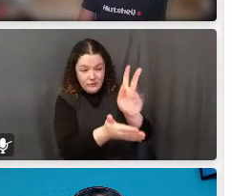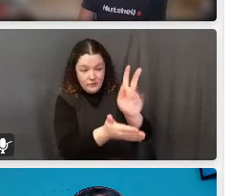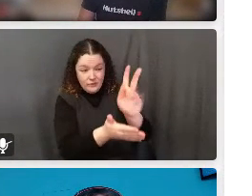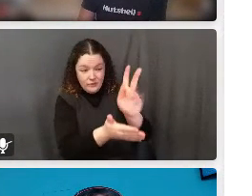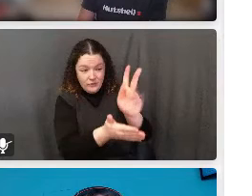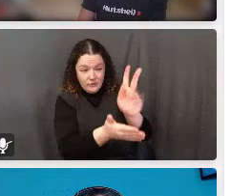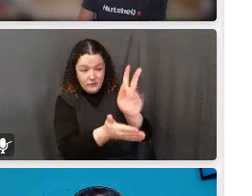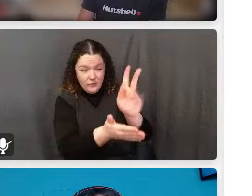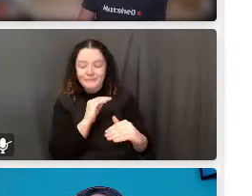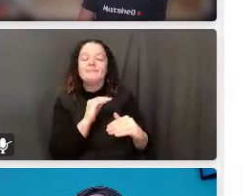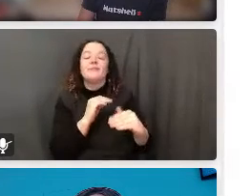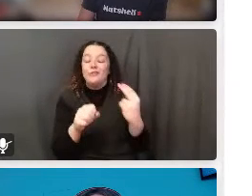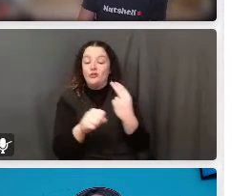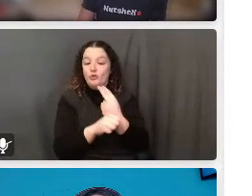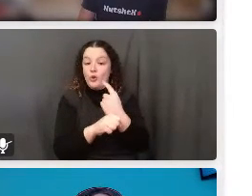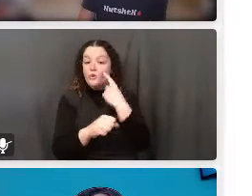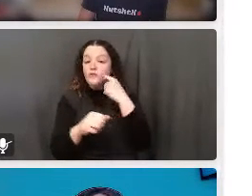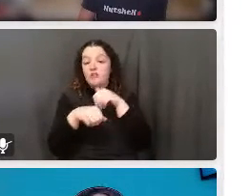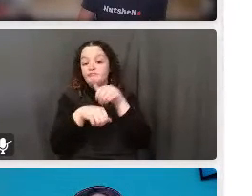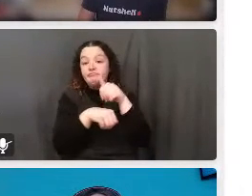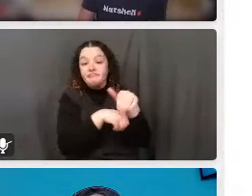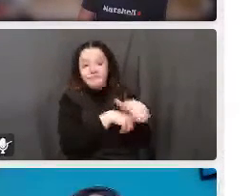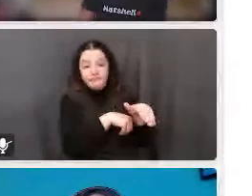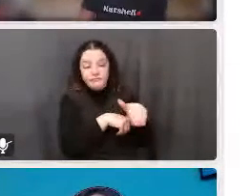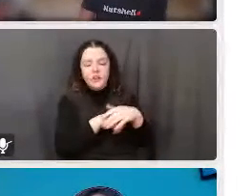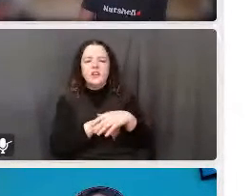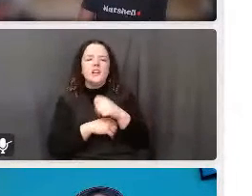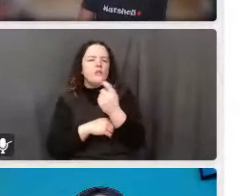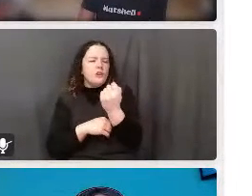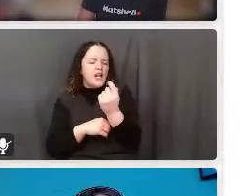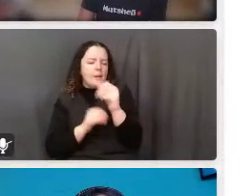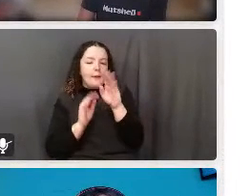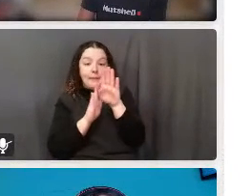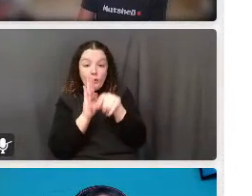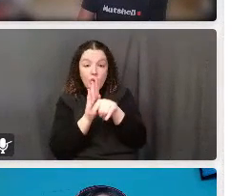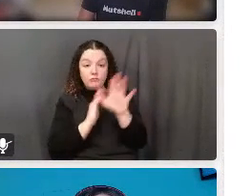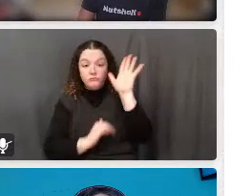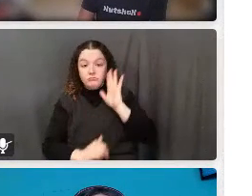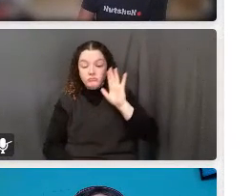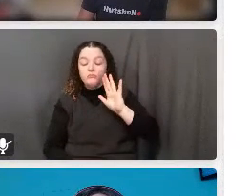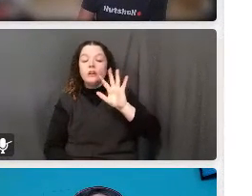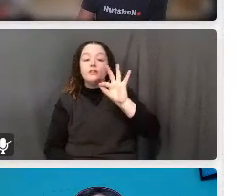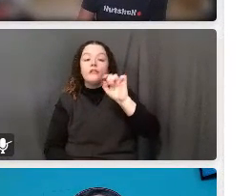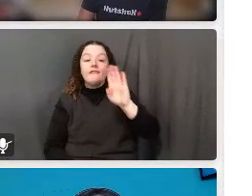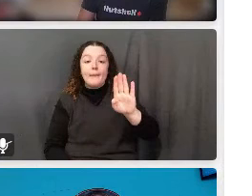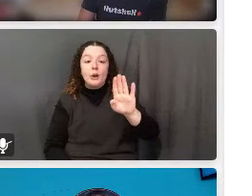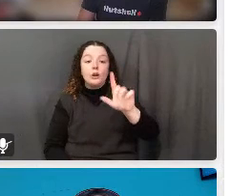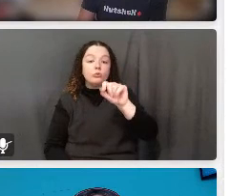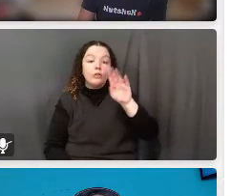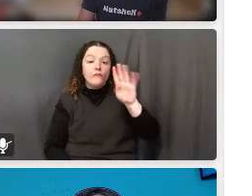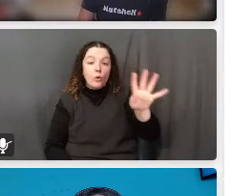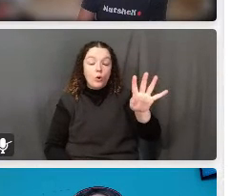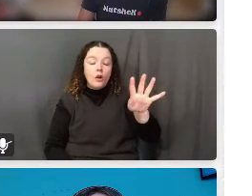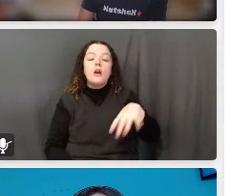send your campaigns, like Will said. And for a little bit of background, in February 2024, email providers like Gmail